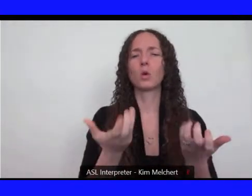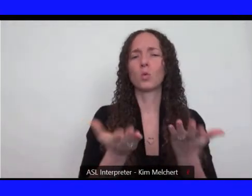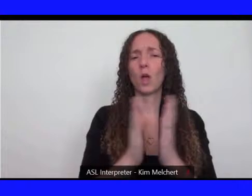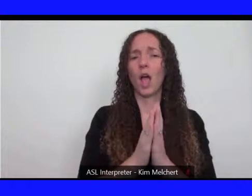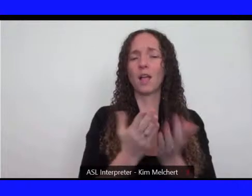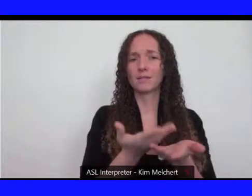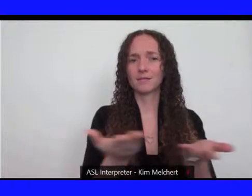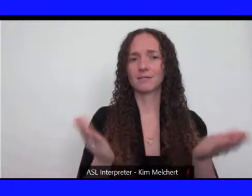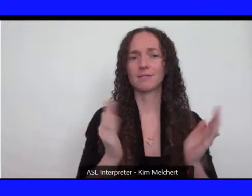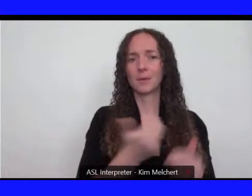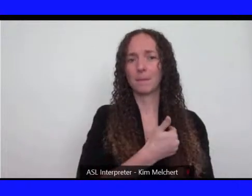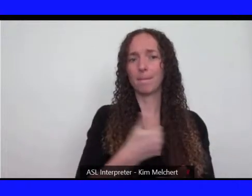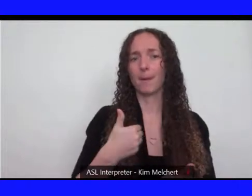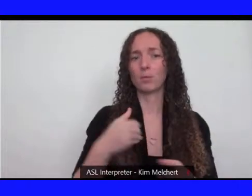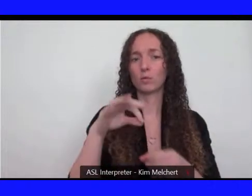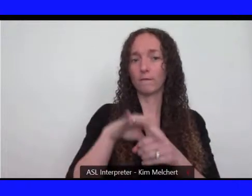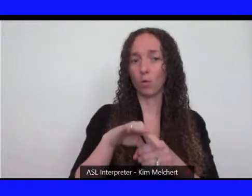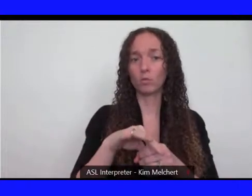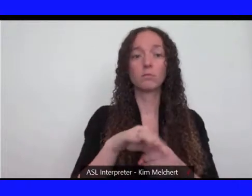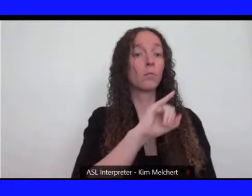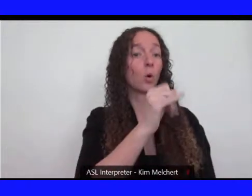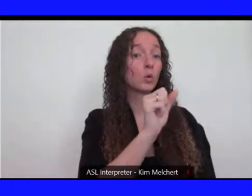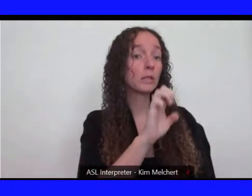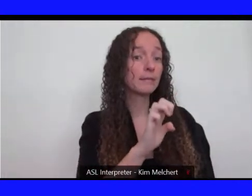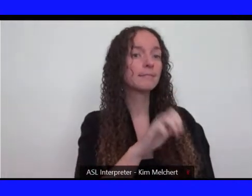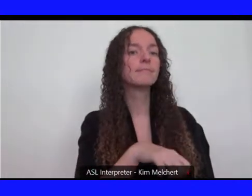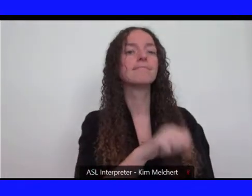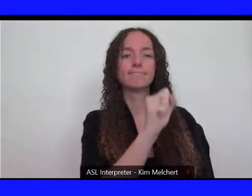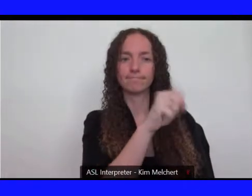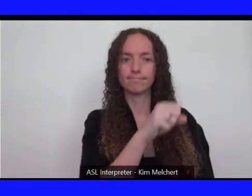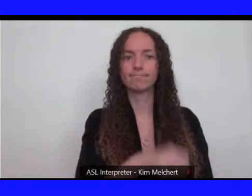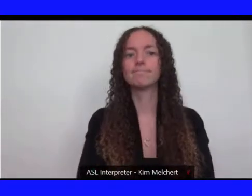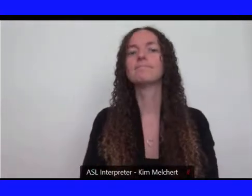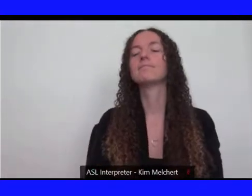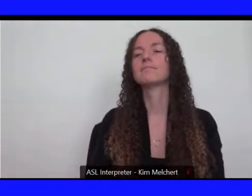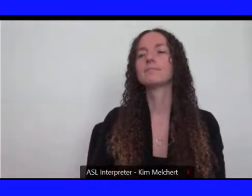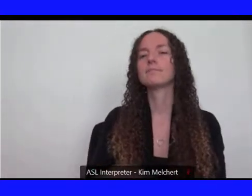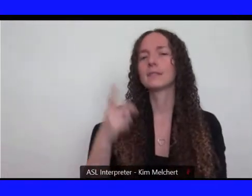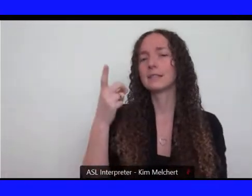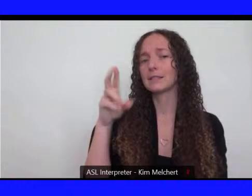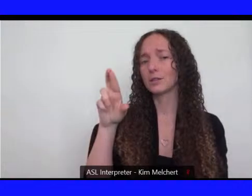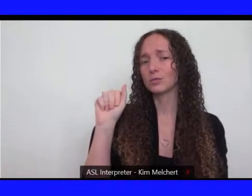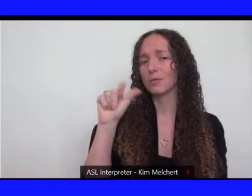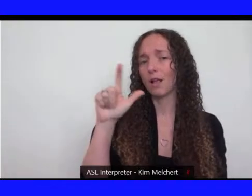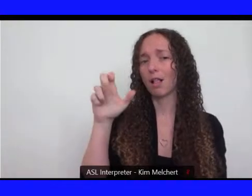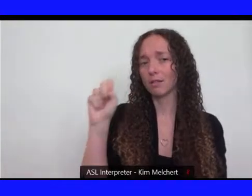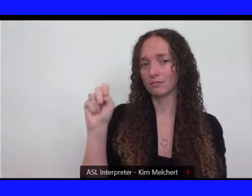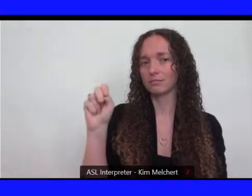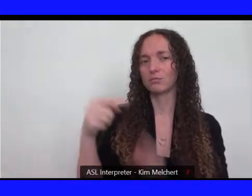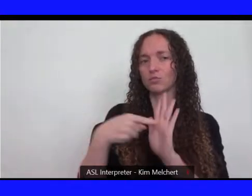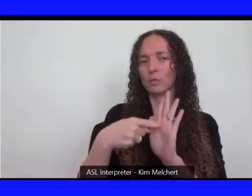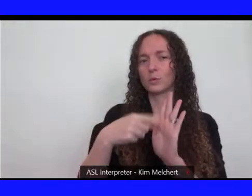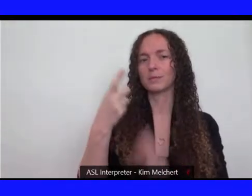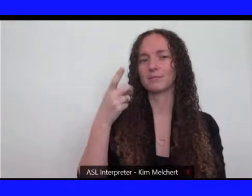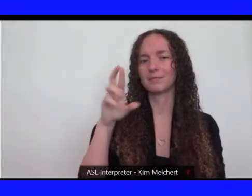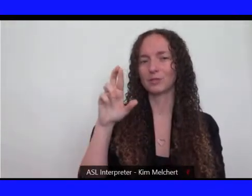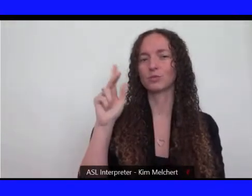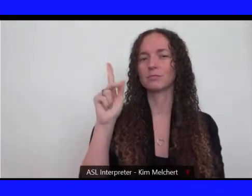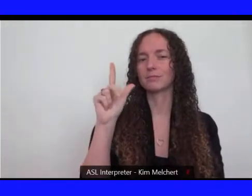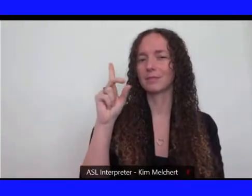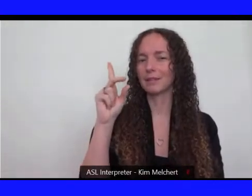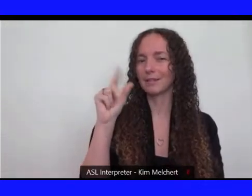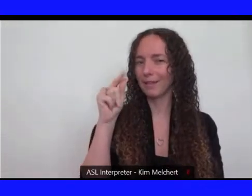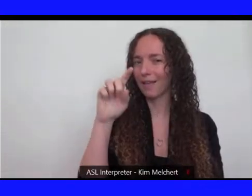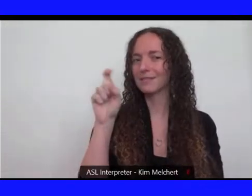passed. Thank you so much. Now, next, we would like to hear from Mr. Ziegler and Dr. Wei